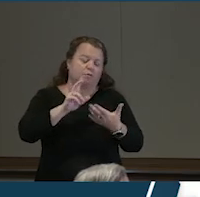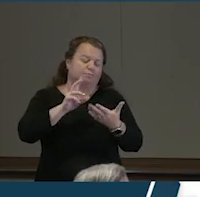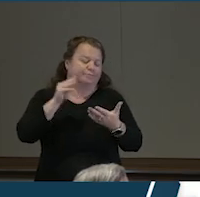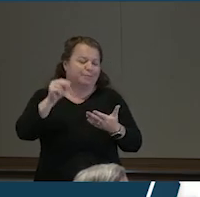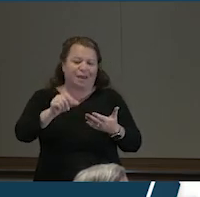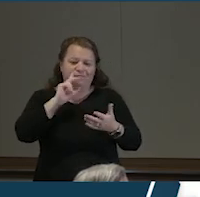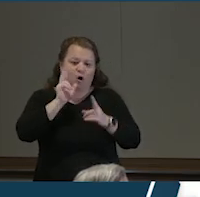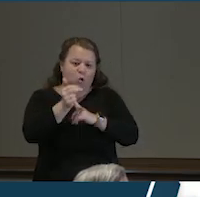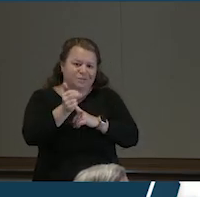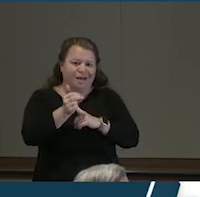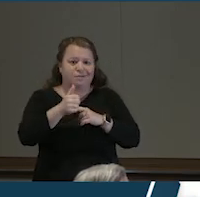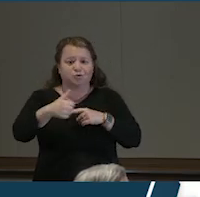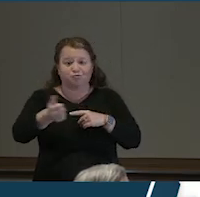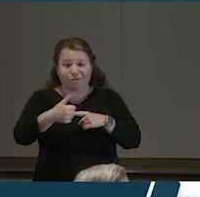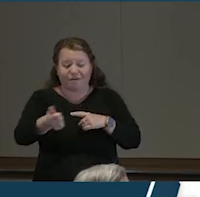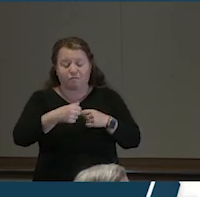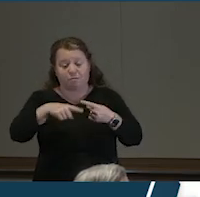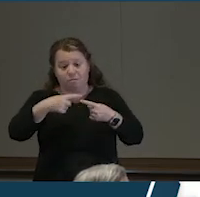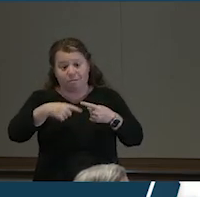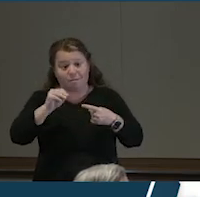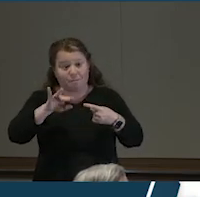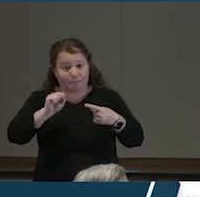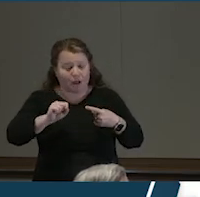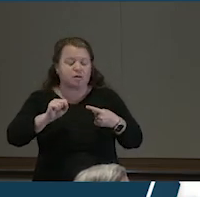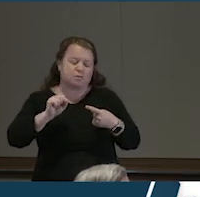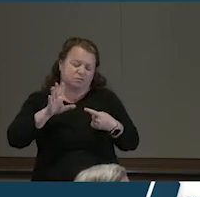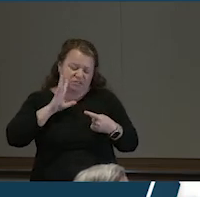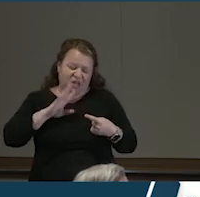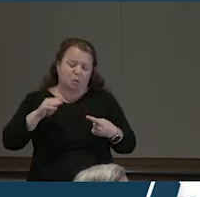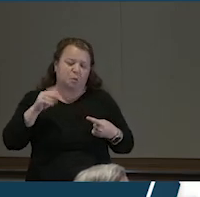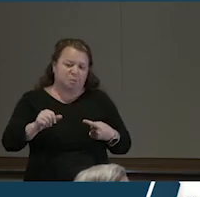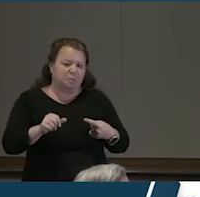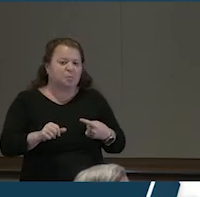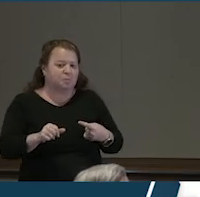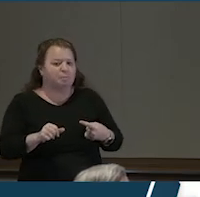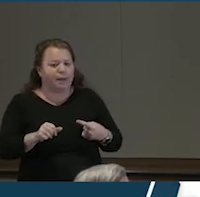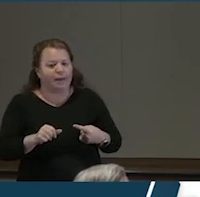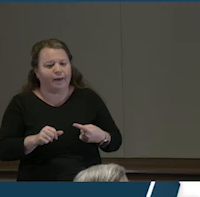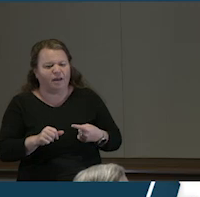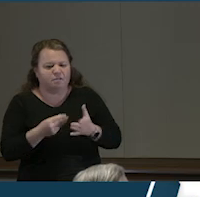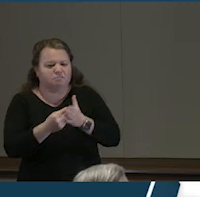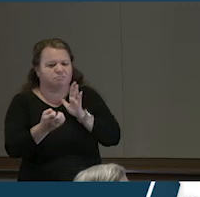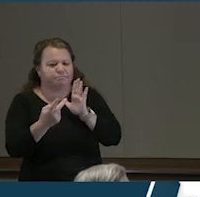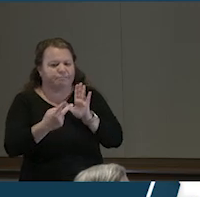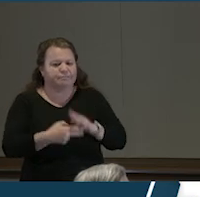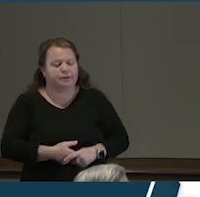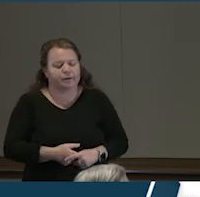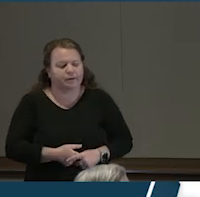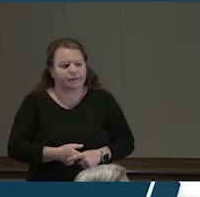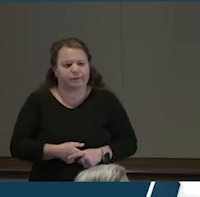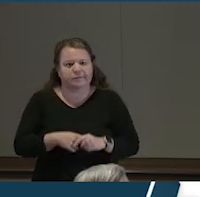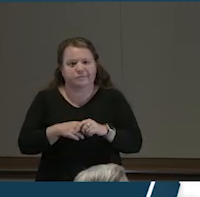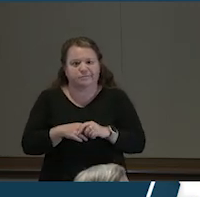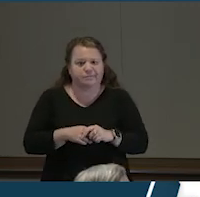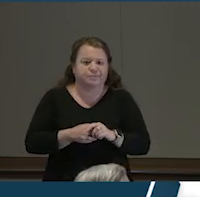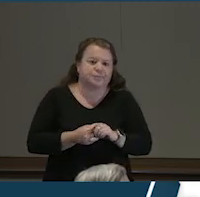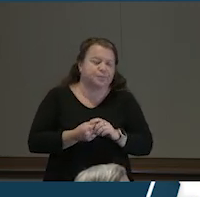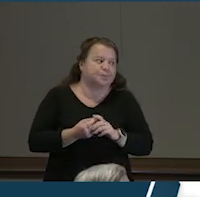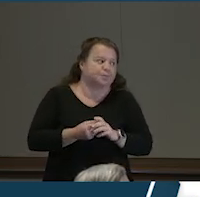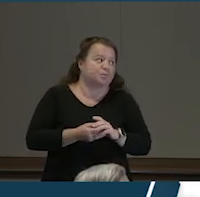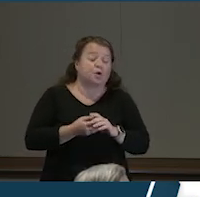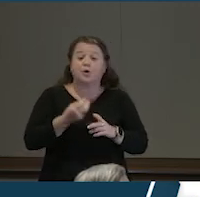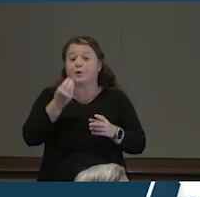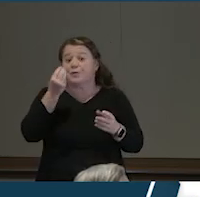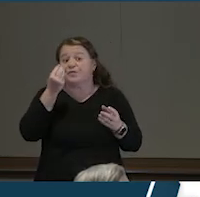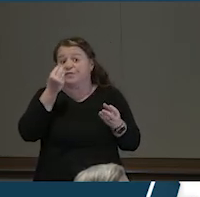So like the miles, if you're going to drive, they will cover. You get miles reimbursed, so that you could be there.